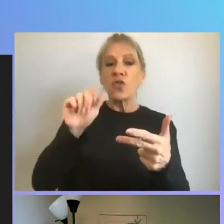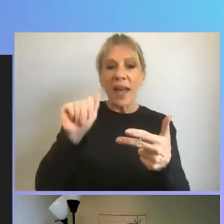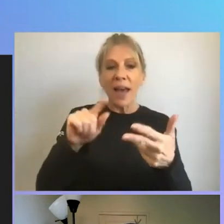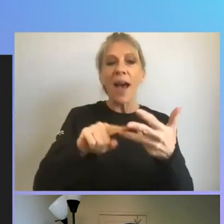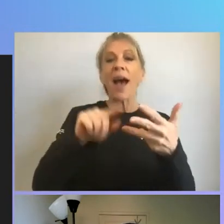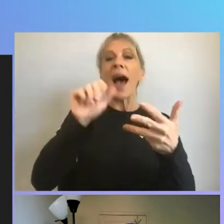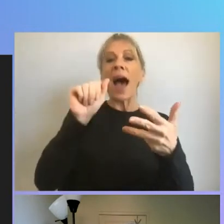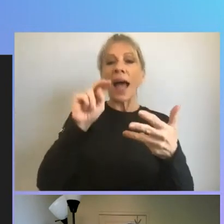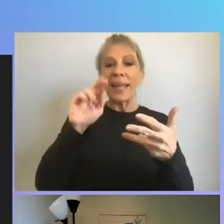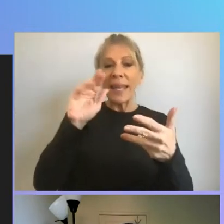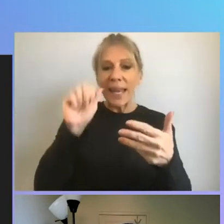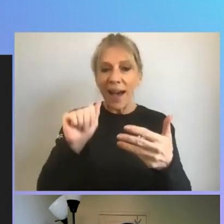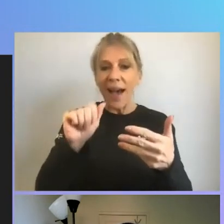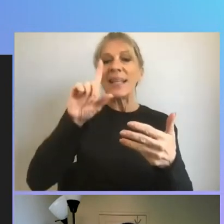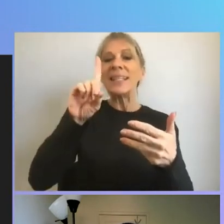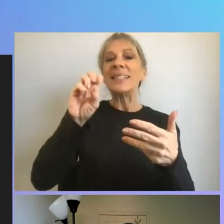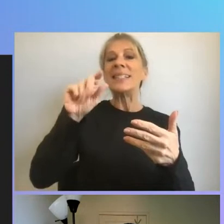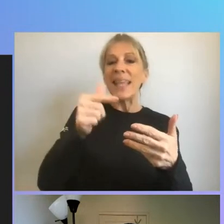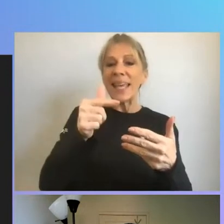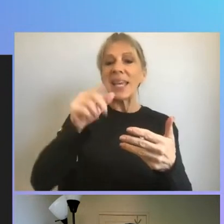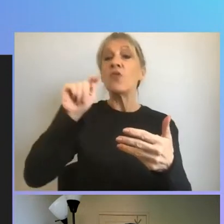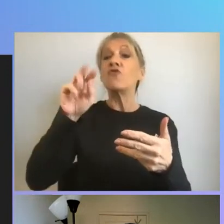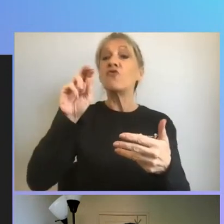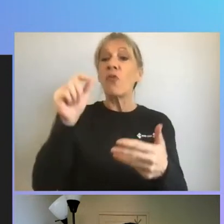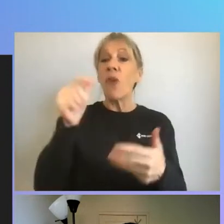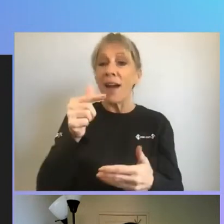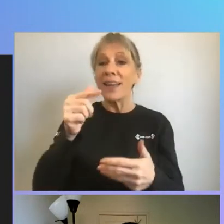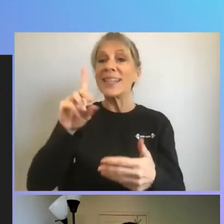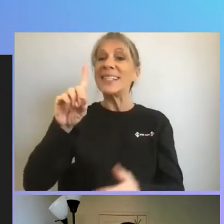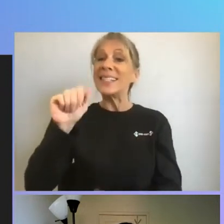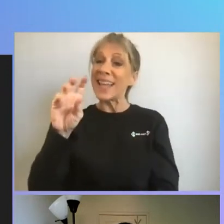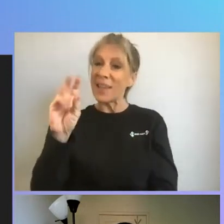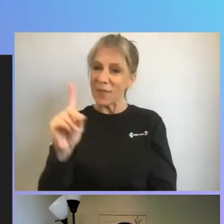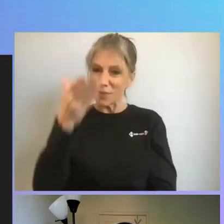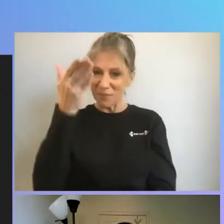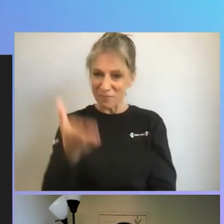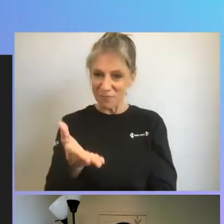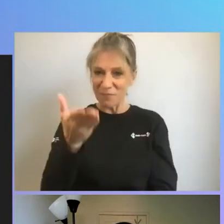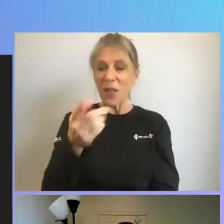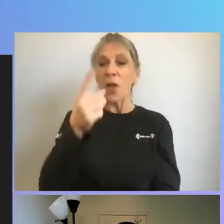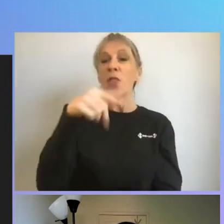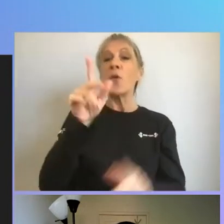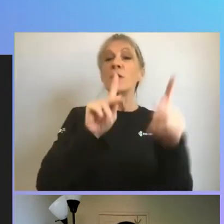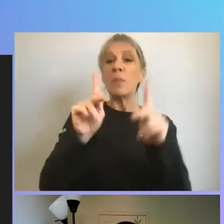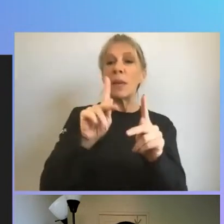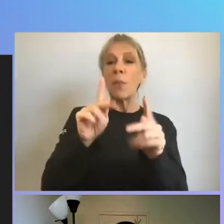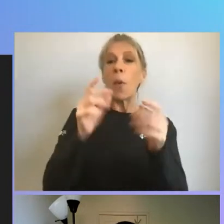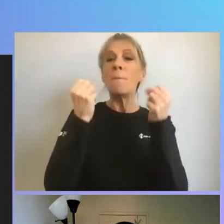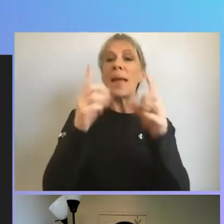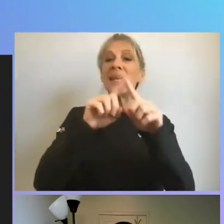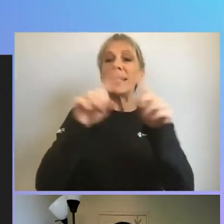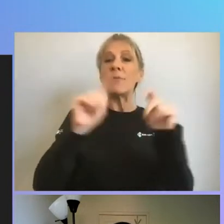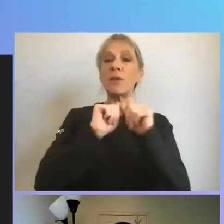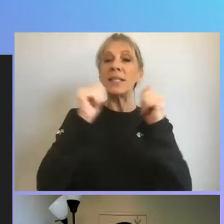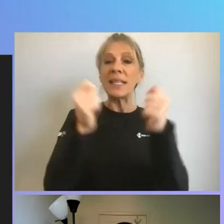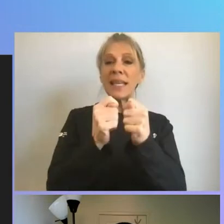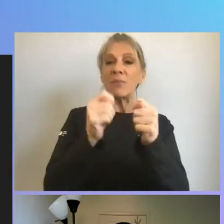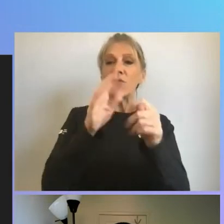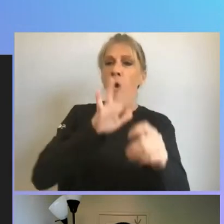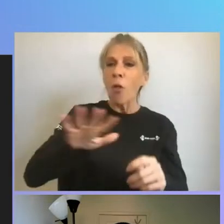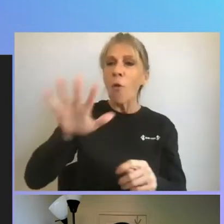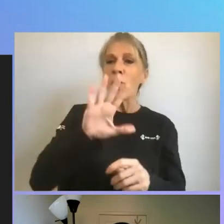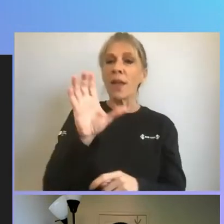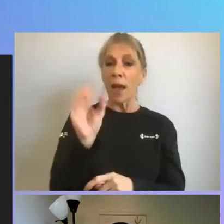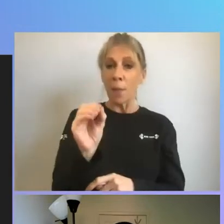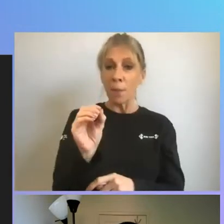Annika, Ding, Trung, and David. And these people are from many different teams across the company.